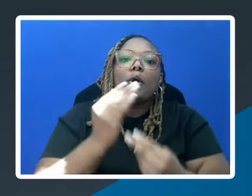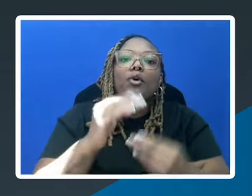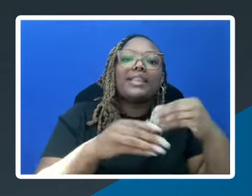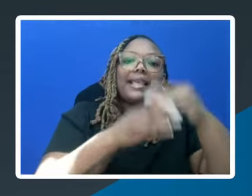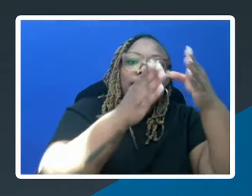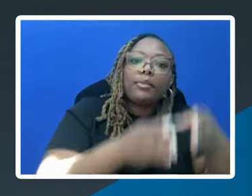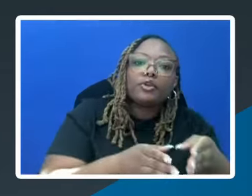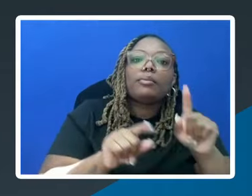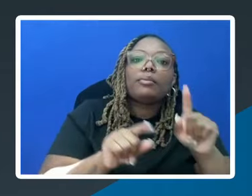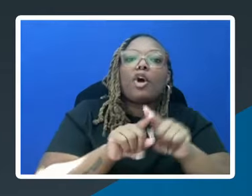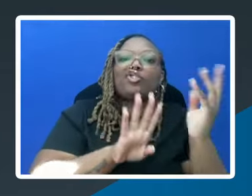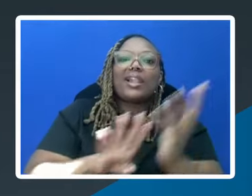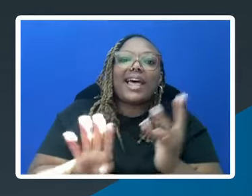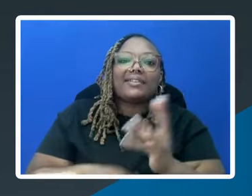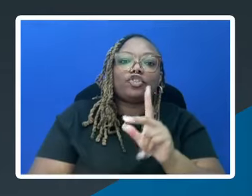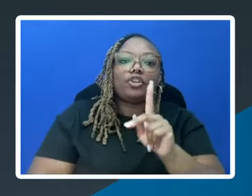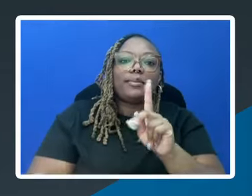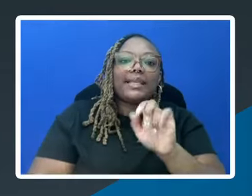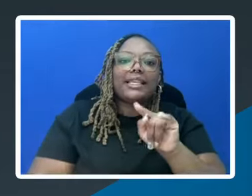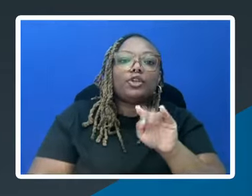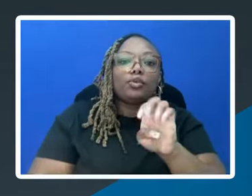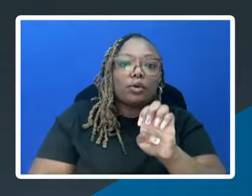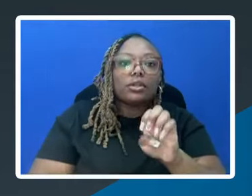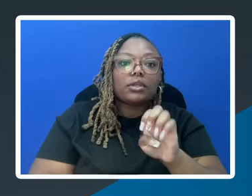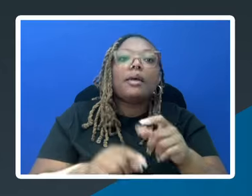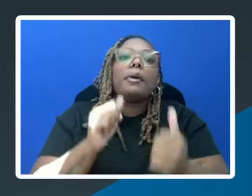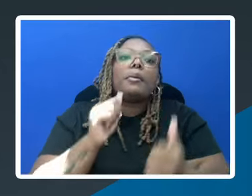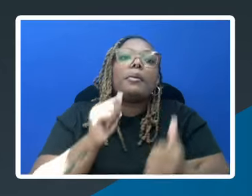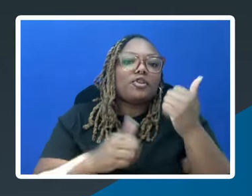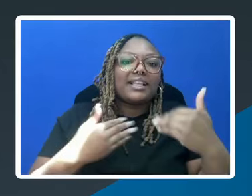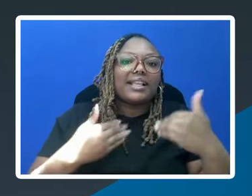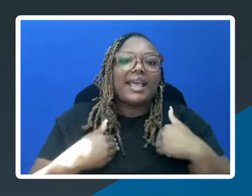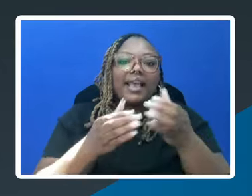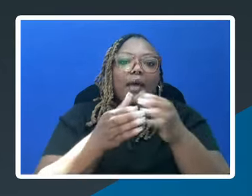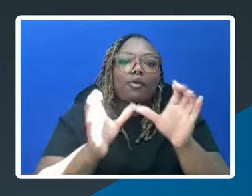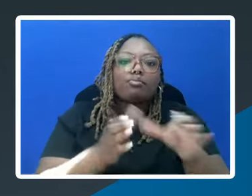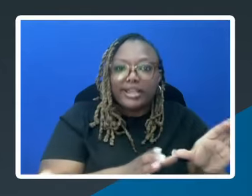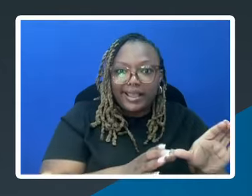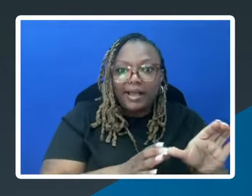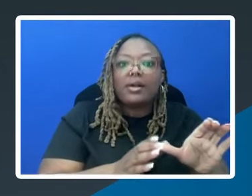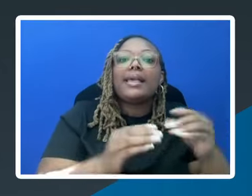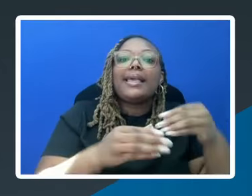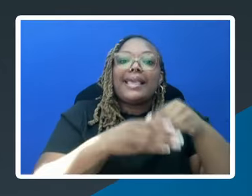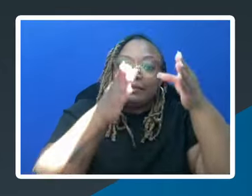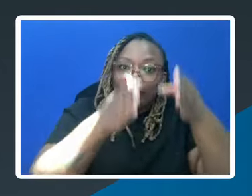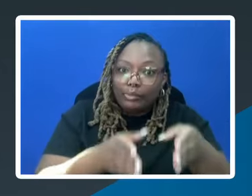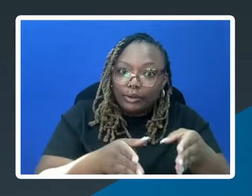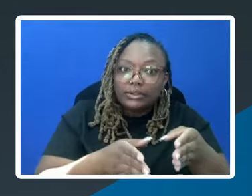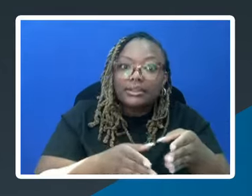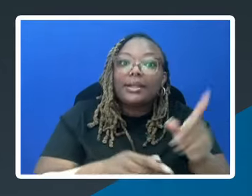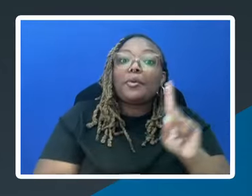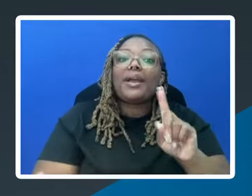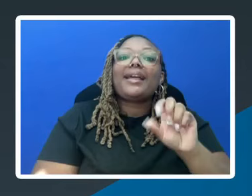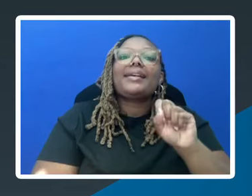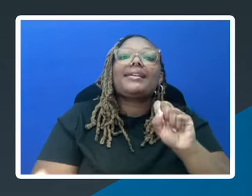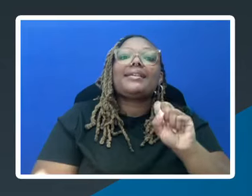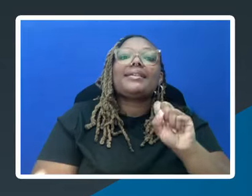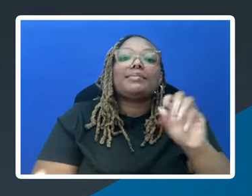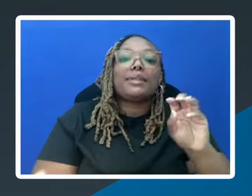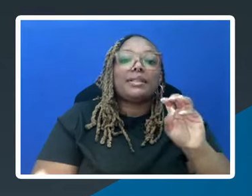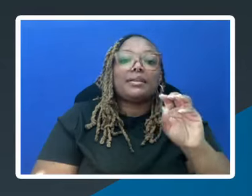keynotes, but we will be mostly having our breakout sessions in person at the Smithsonian American Art Museum